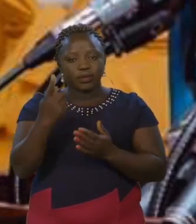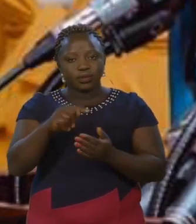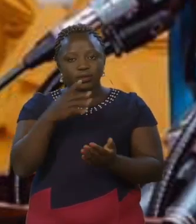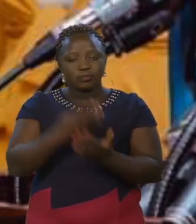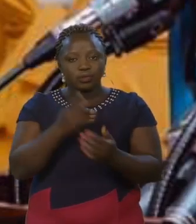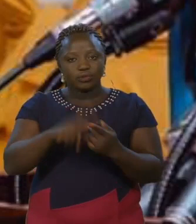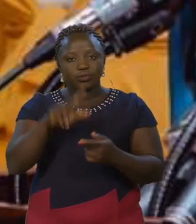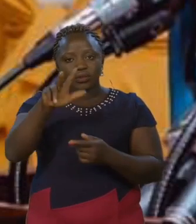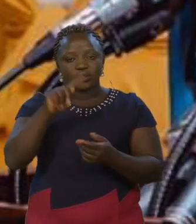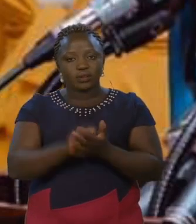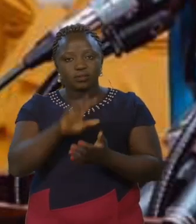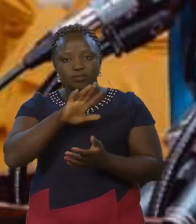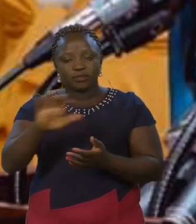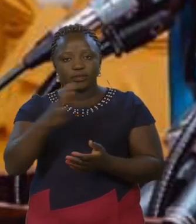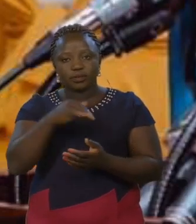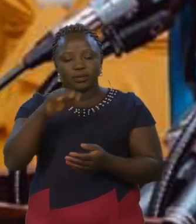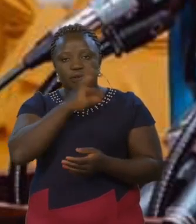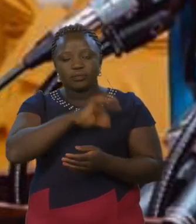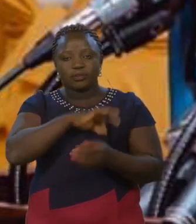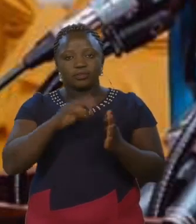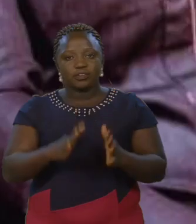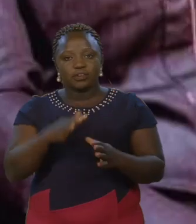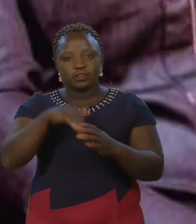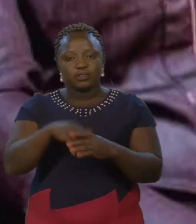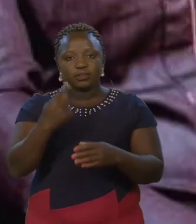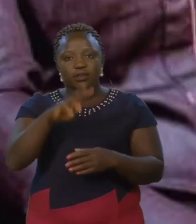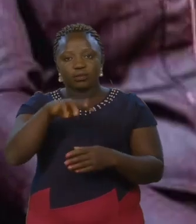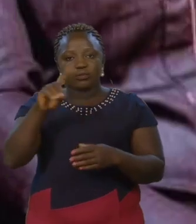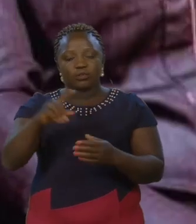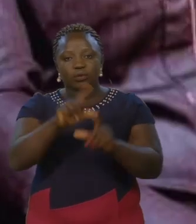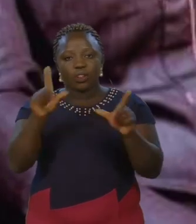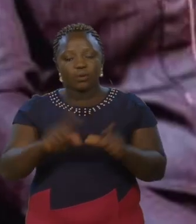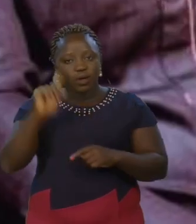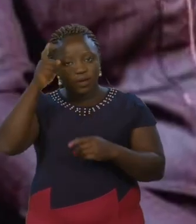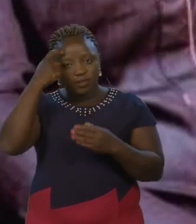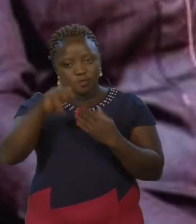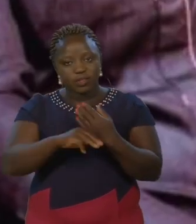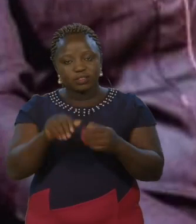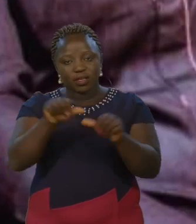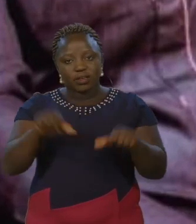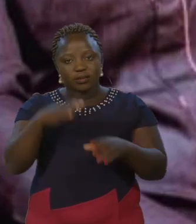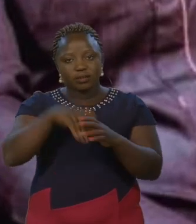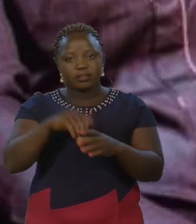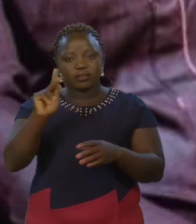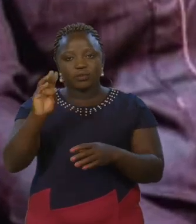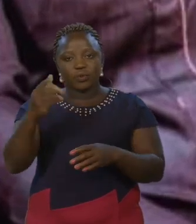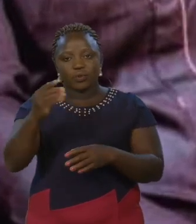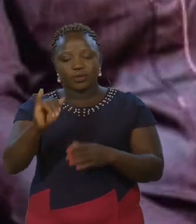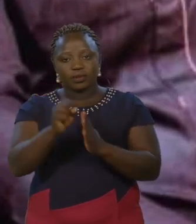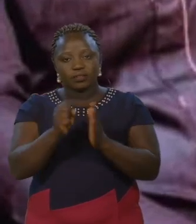the grant to 3,415 beneficiaries across the 21 local government areas of